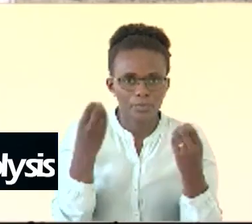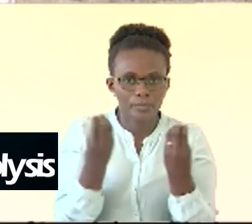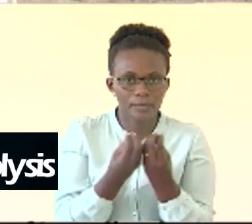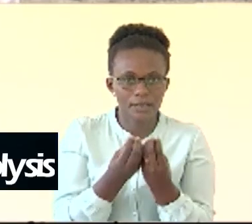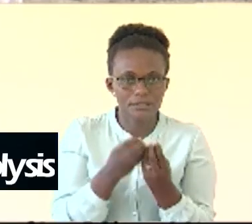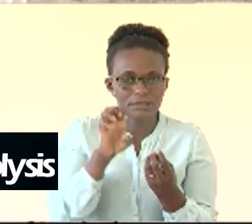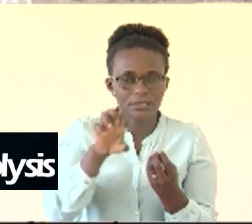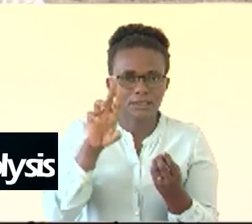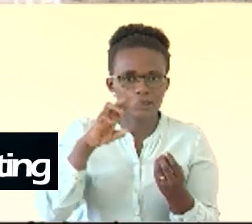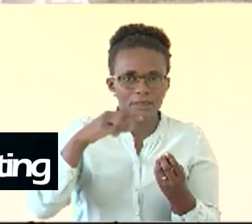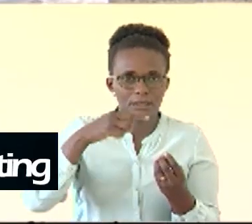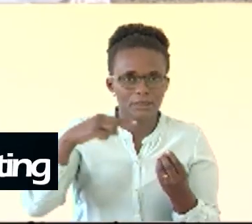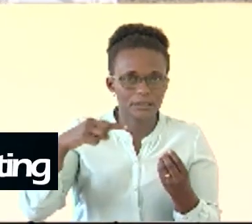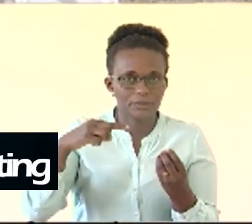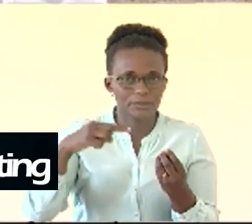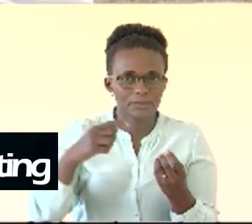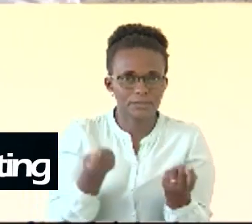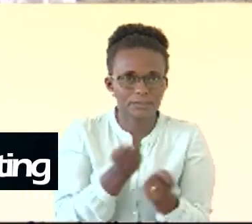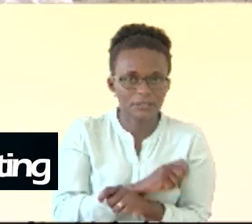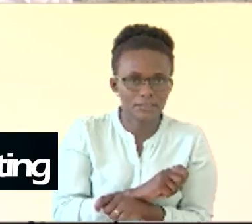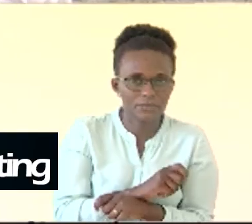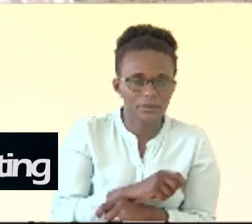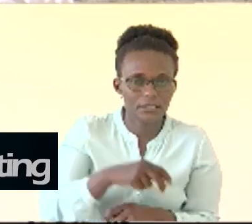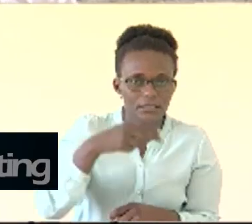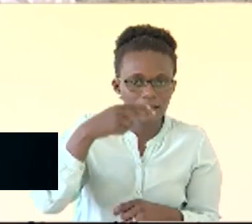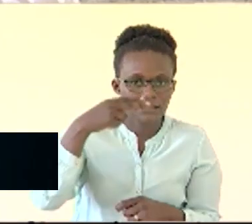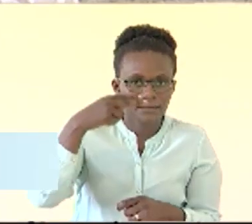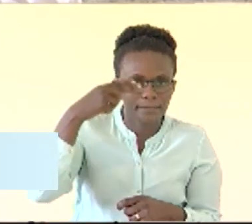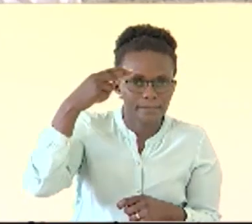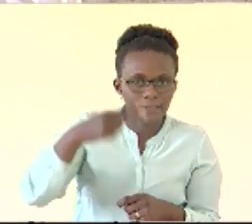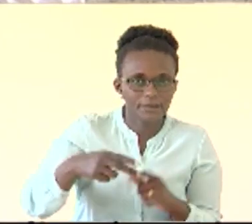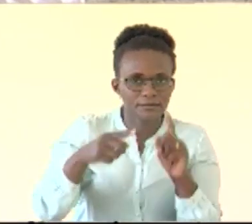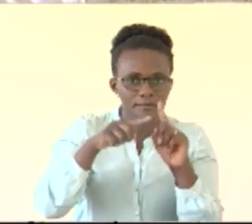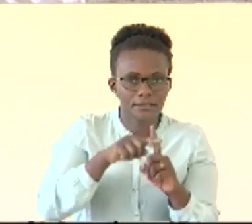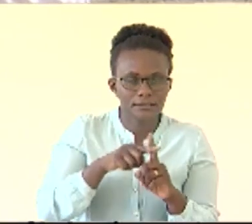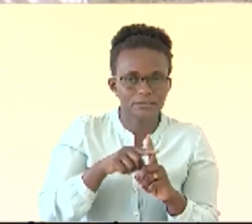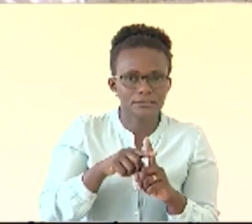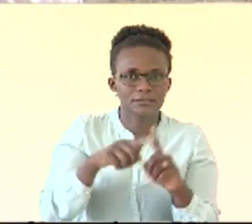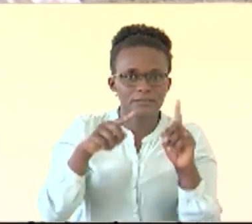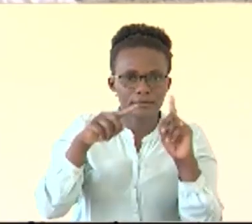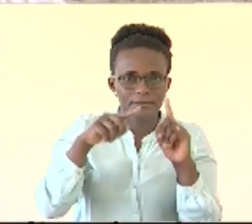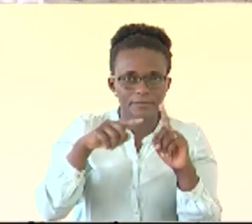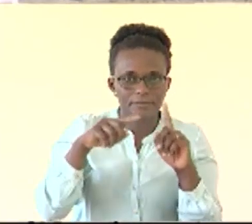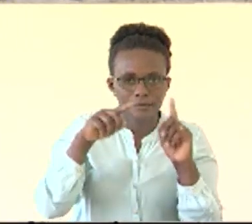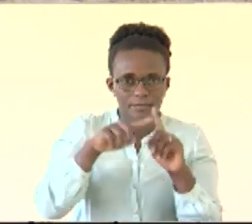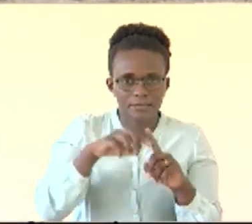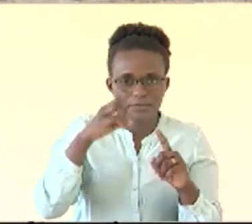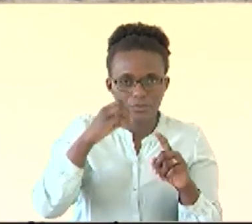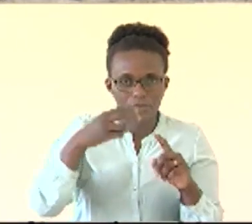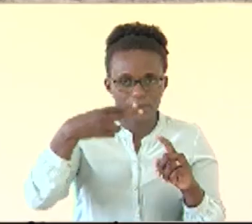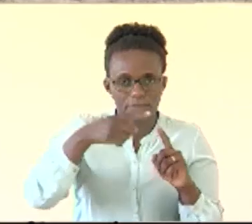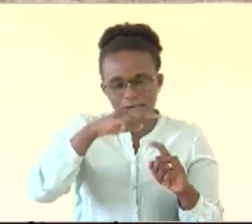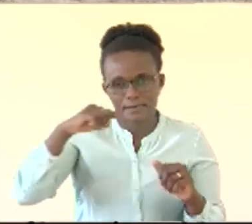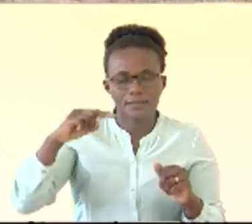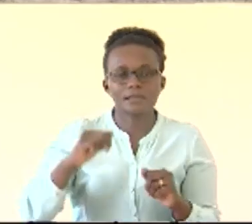gas, plus the 2 OH ions. So there are 2 ways of how